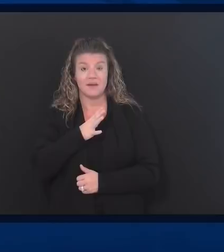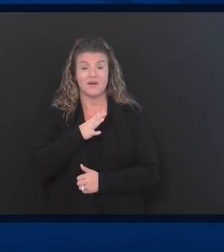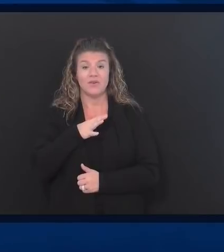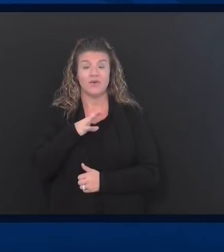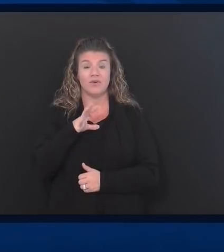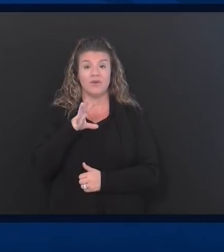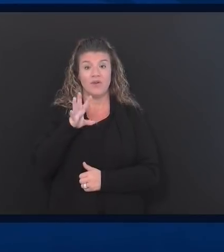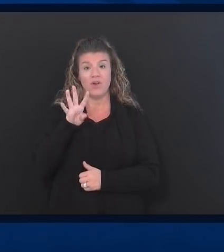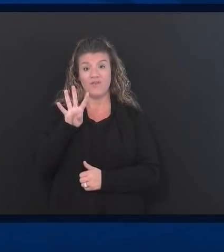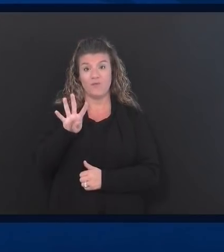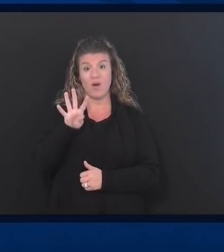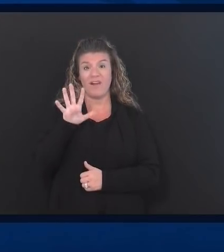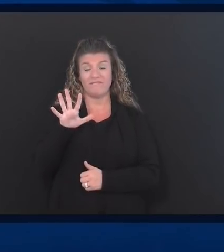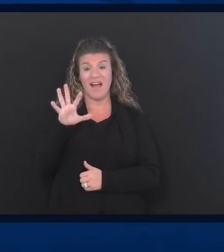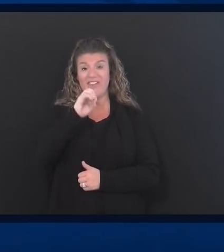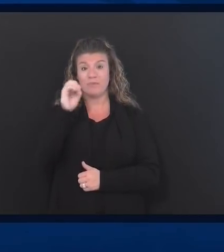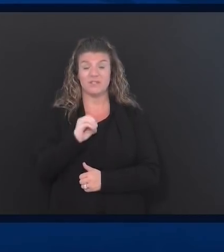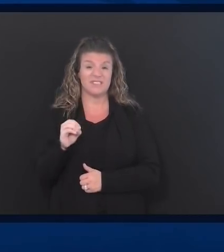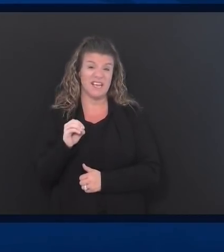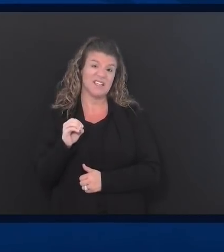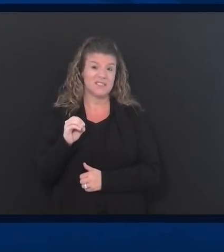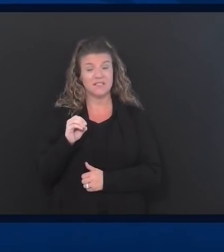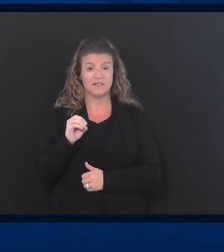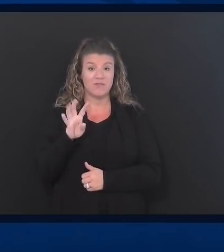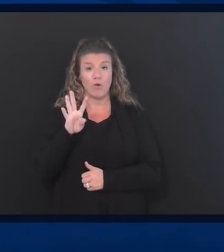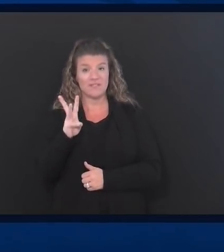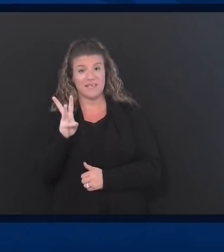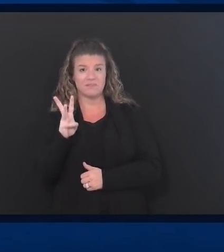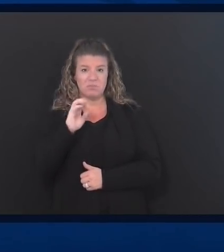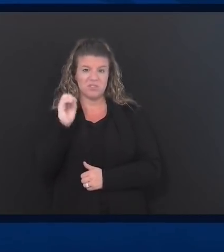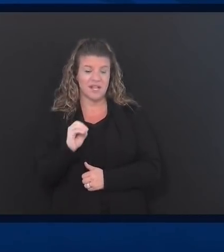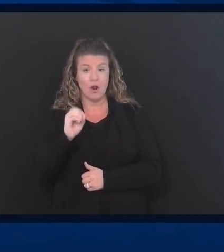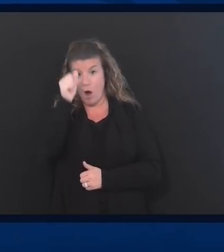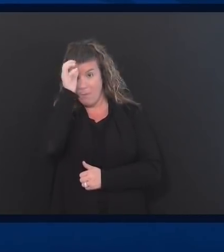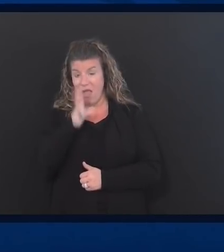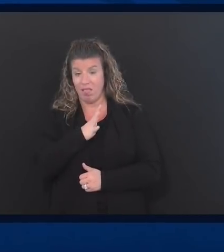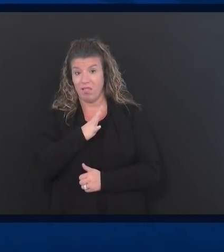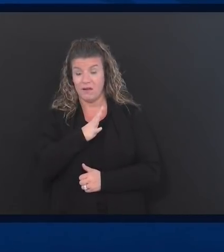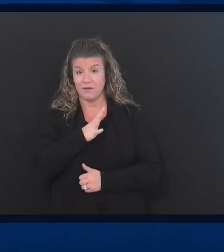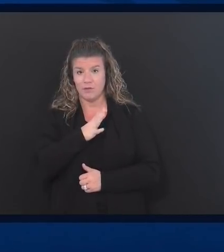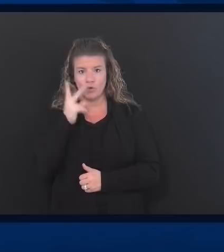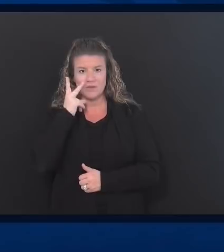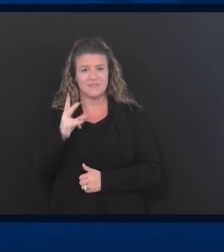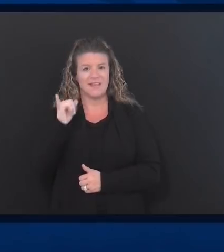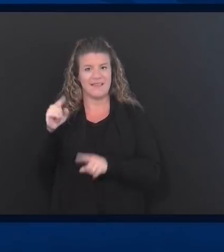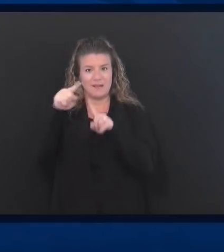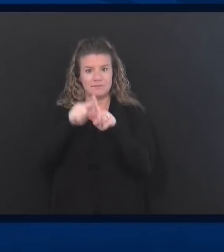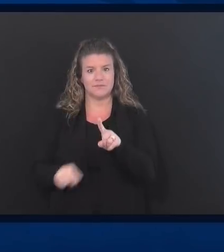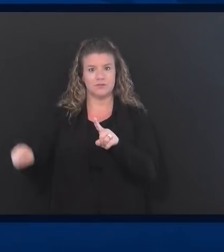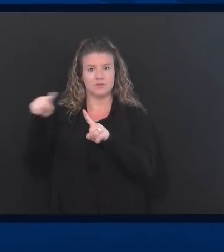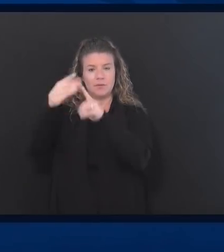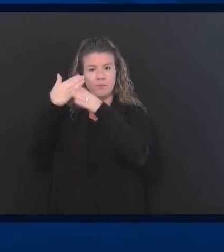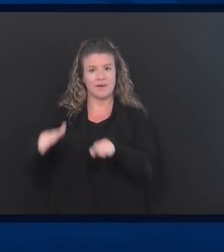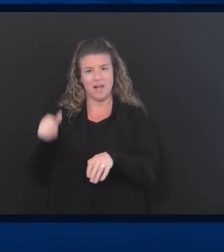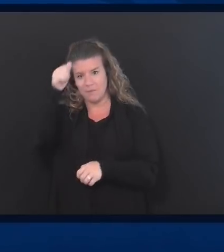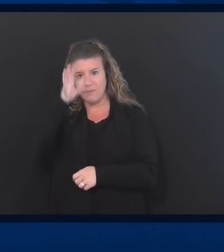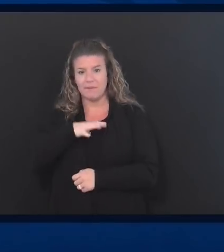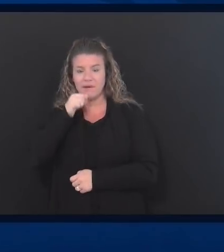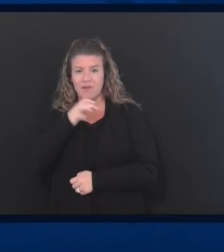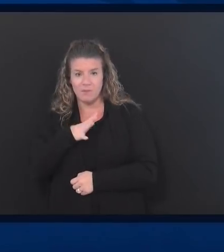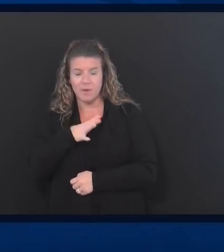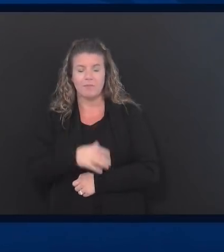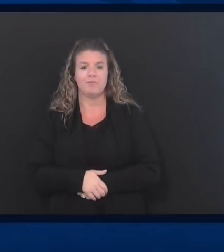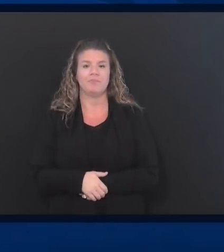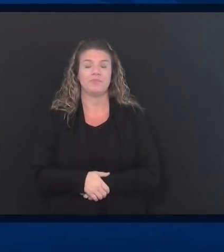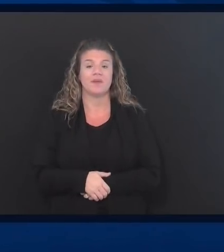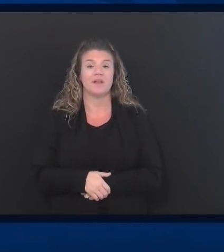45% or so, 46% are male with that. And so that's the breakdown by gender. So this